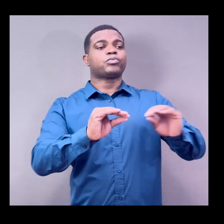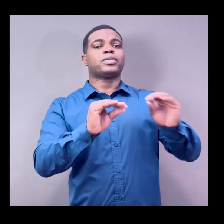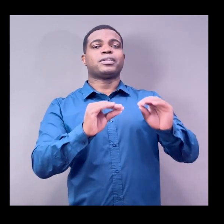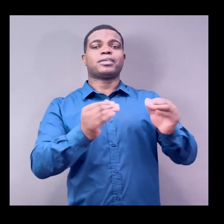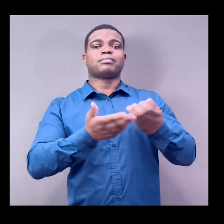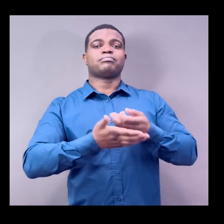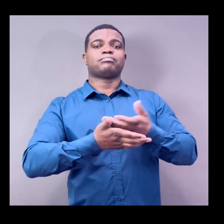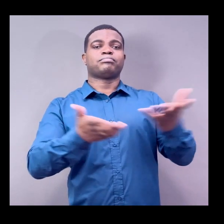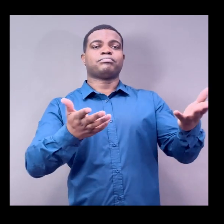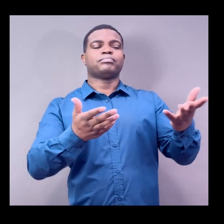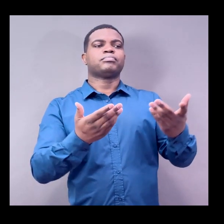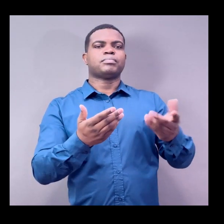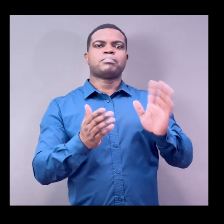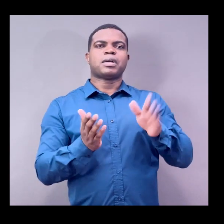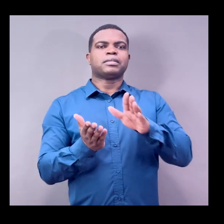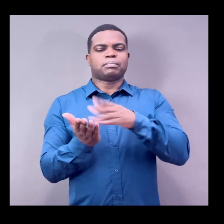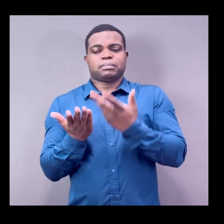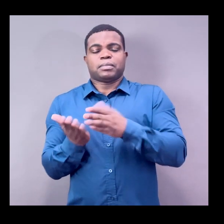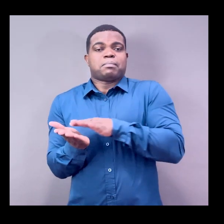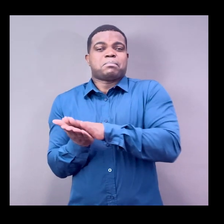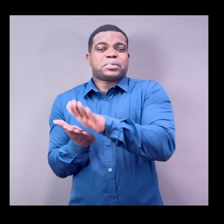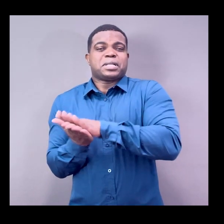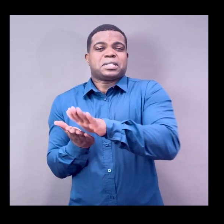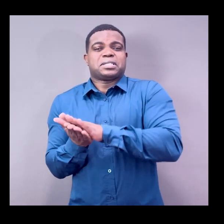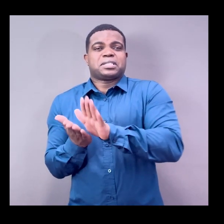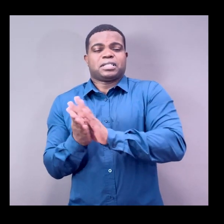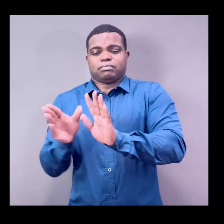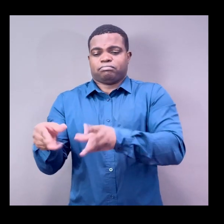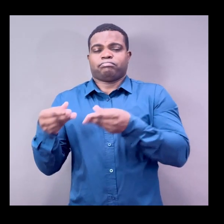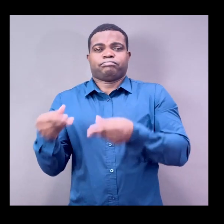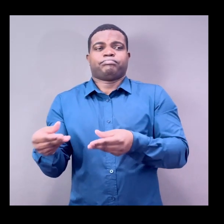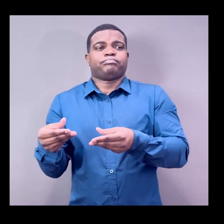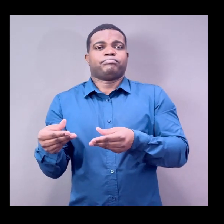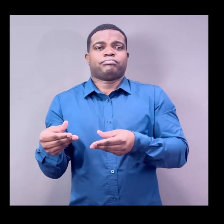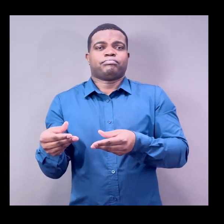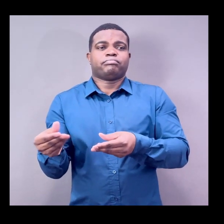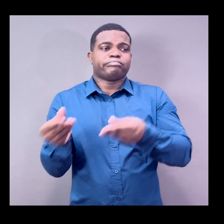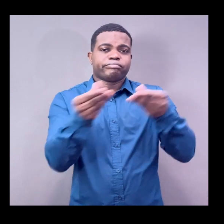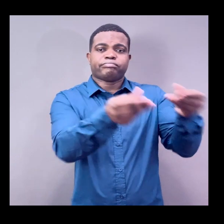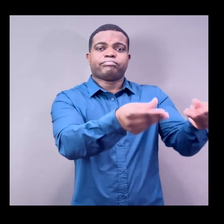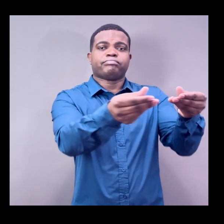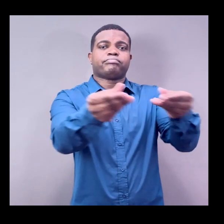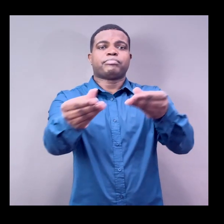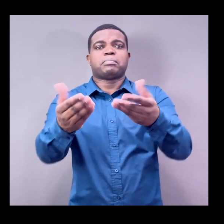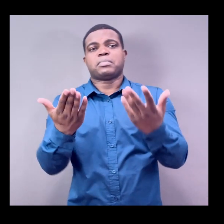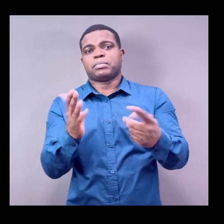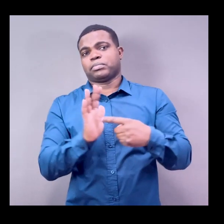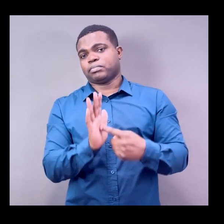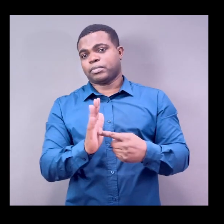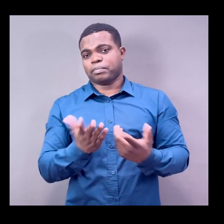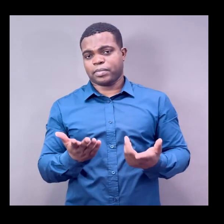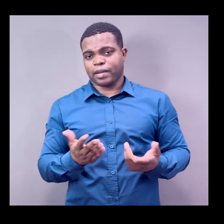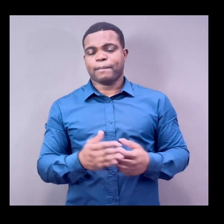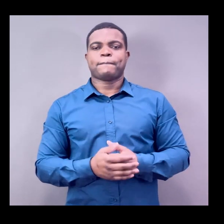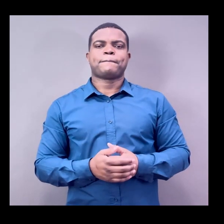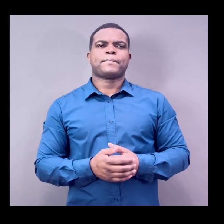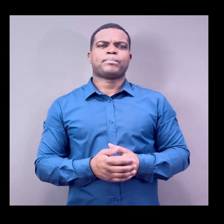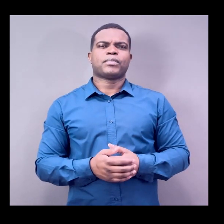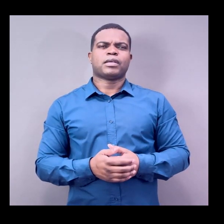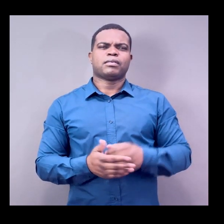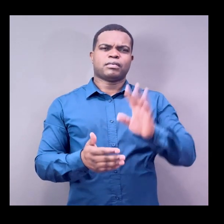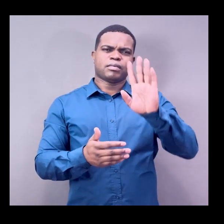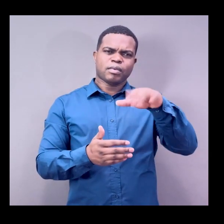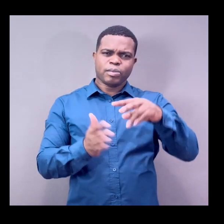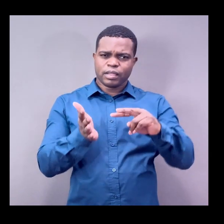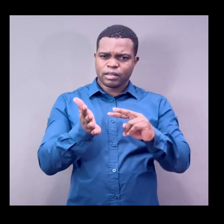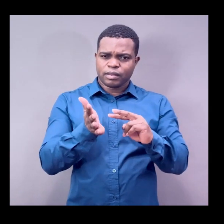training sessions, you want to print training materials. So this is an example, and